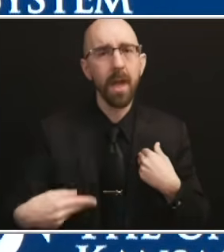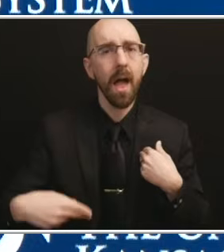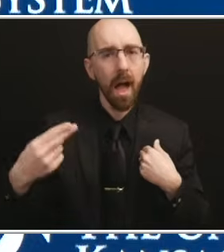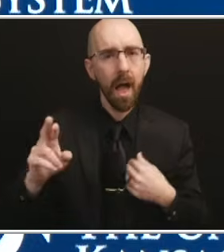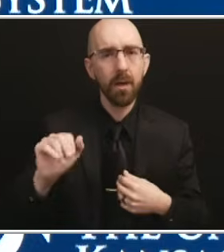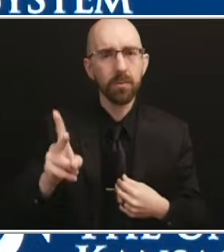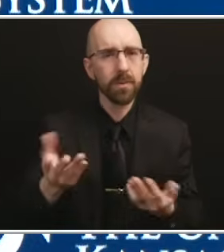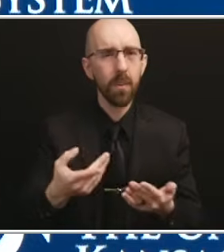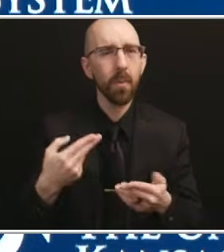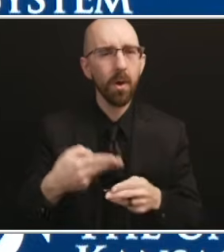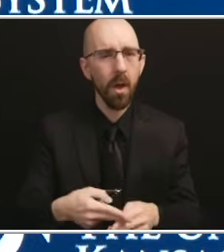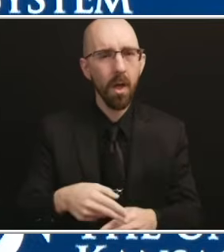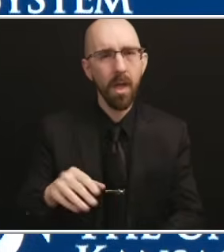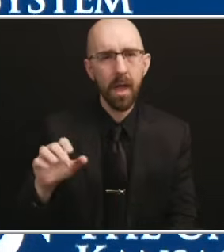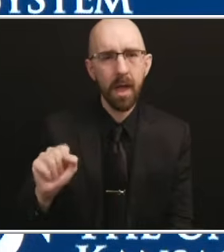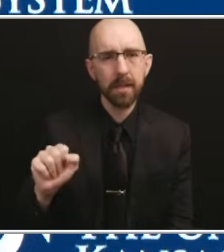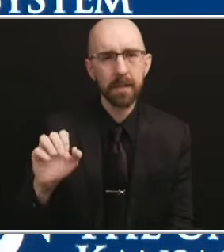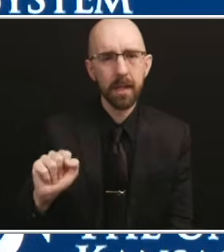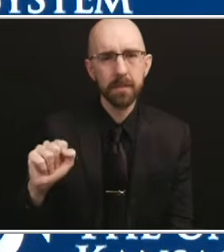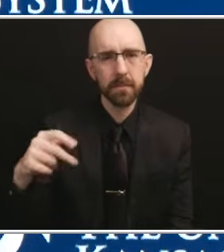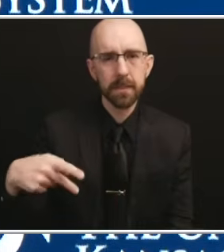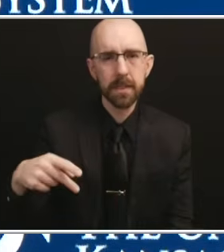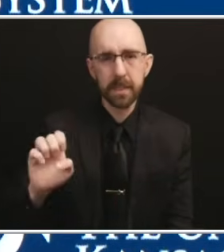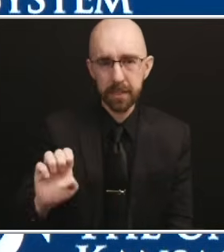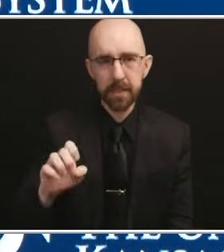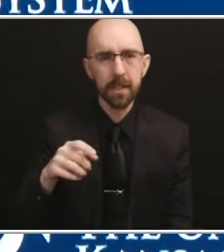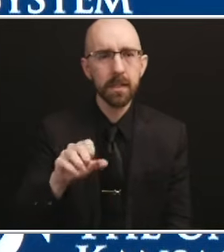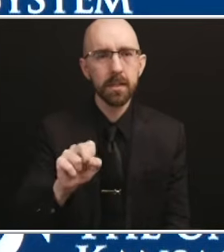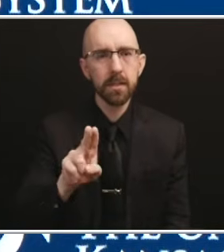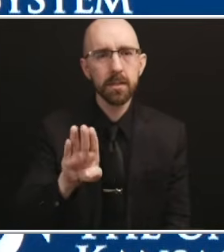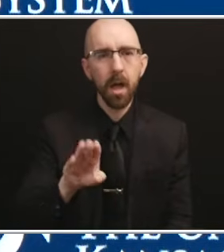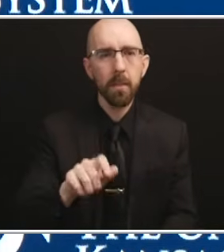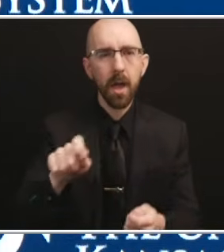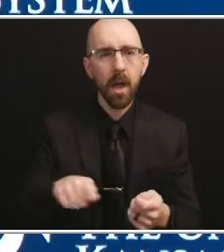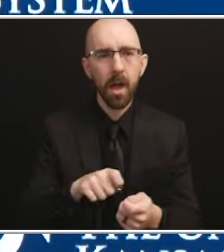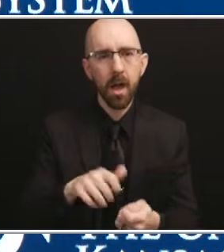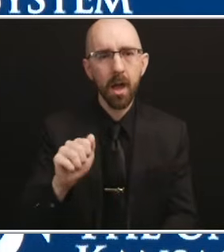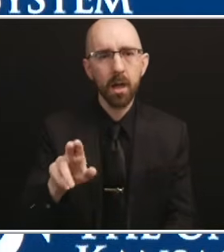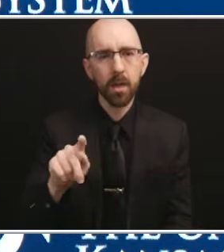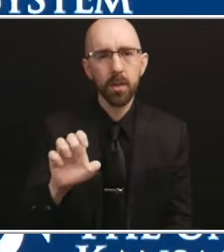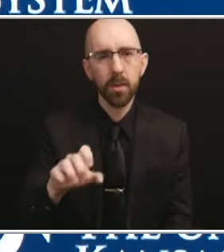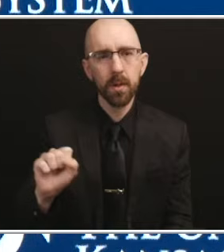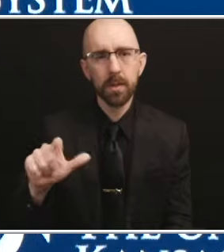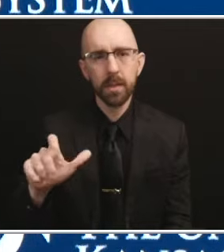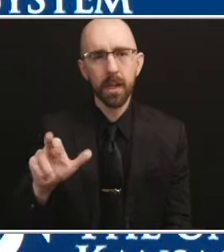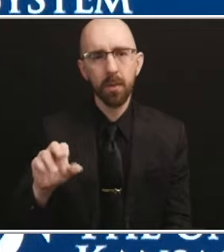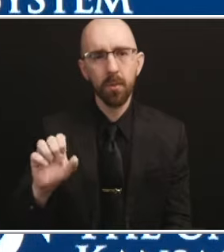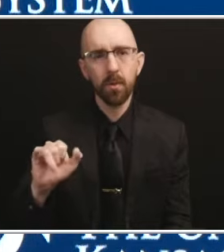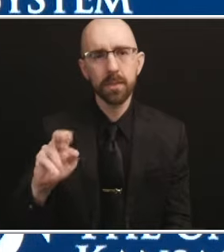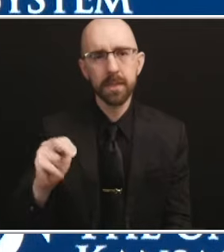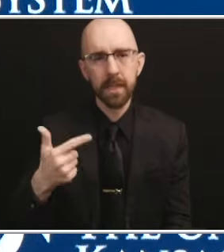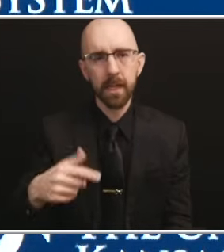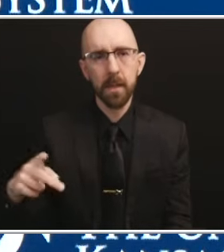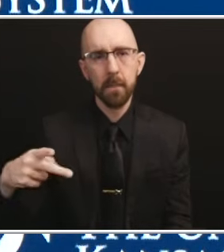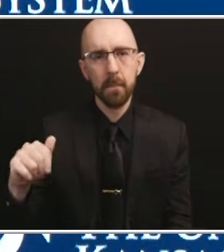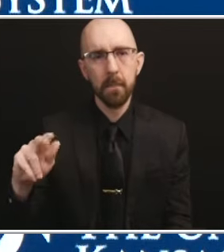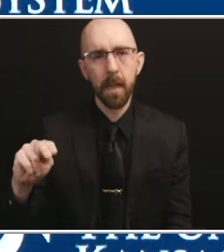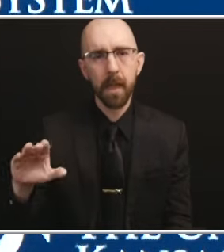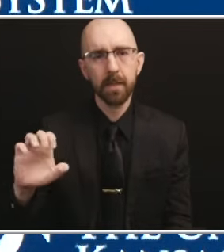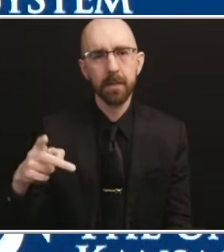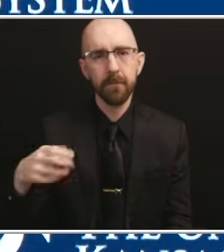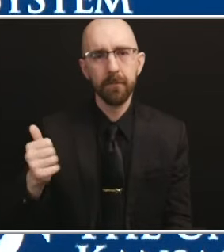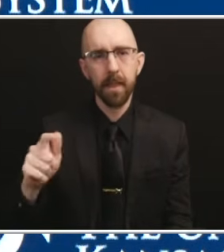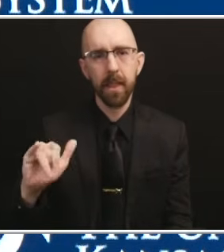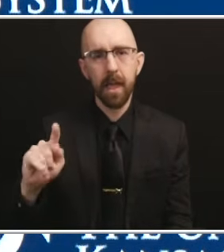call SSPE, which is subacute sclerosing panencephalitis. And this is actually a disease that you can get up